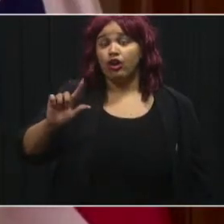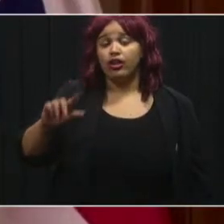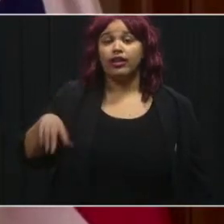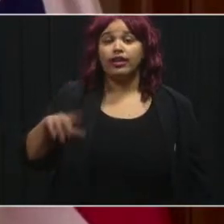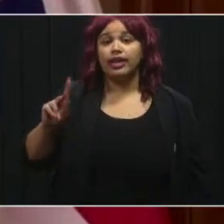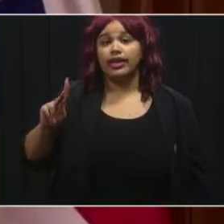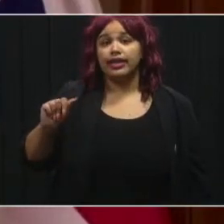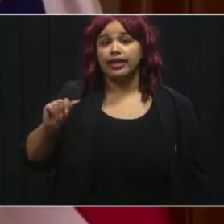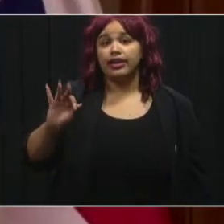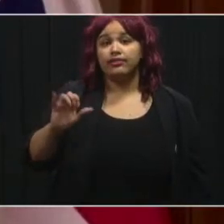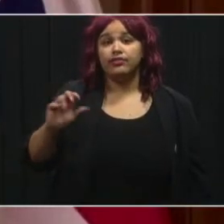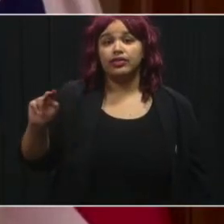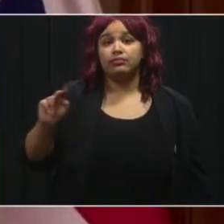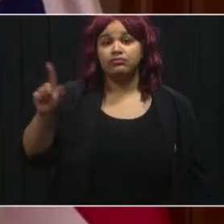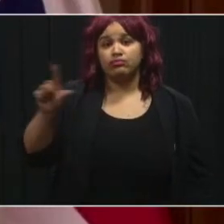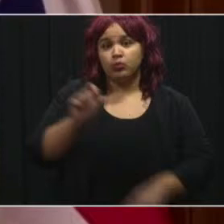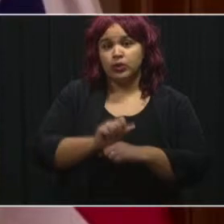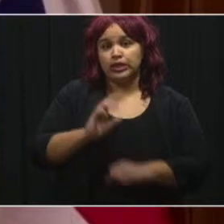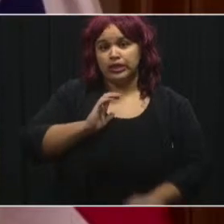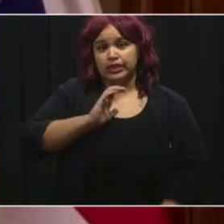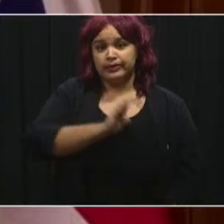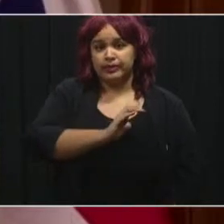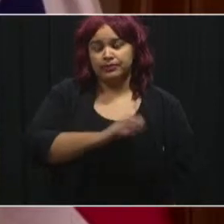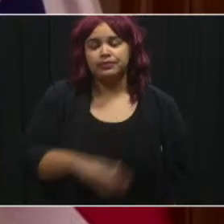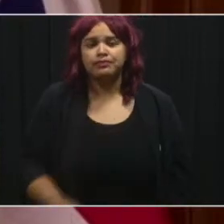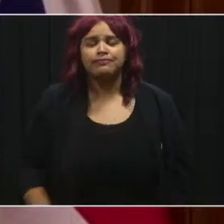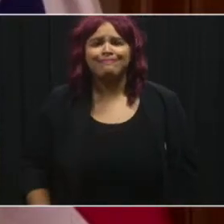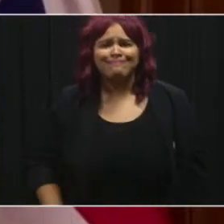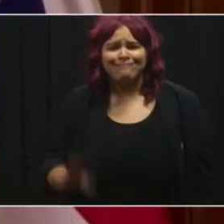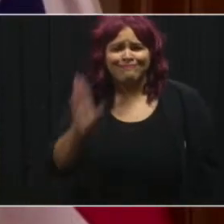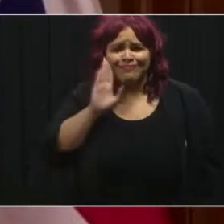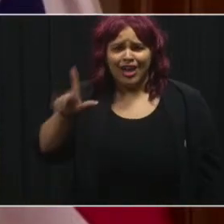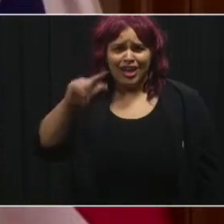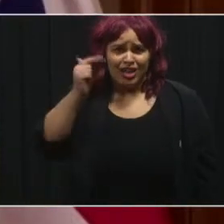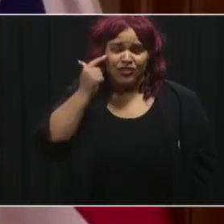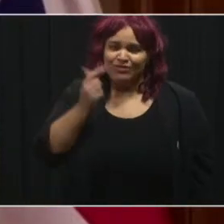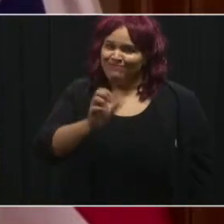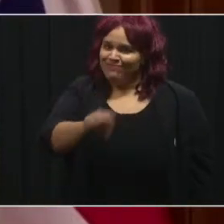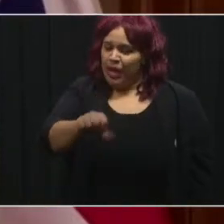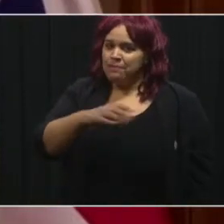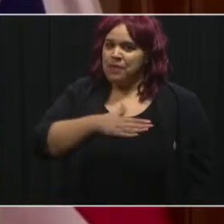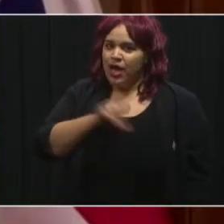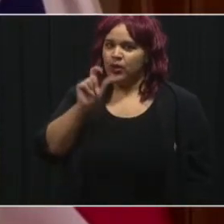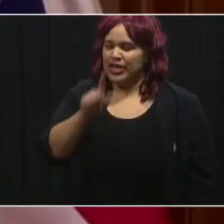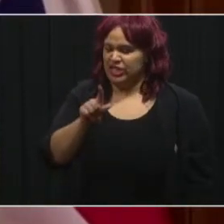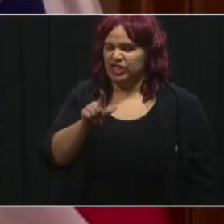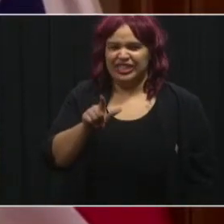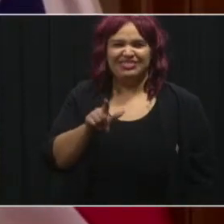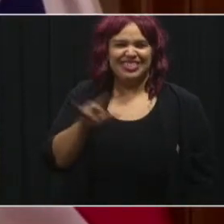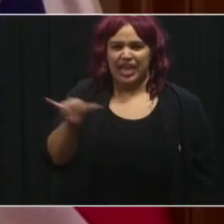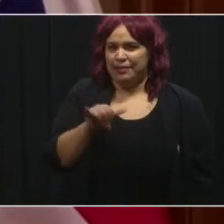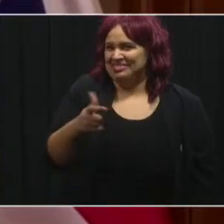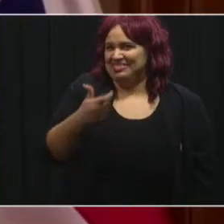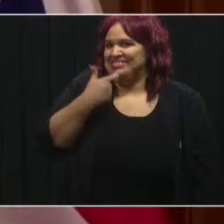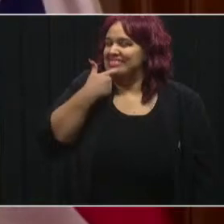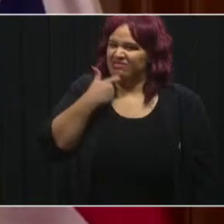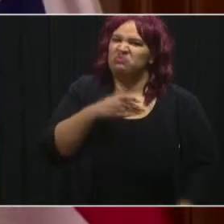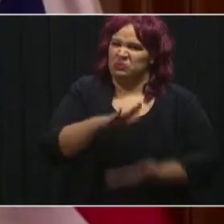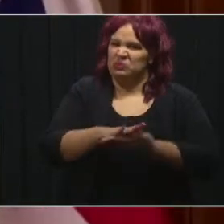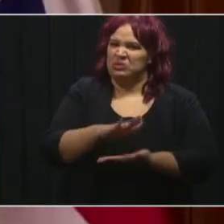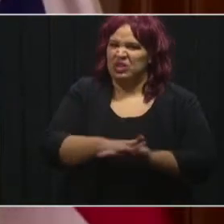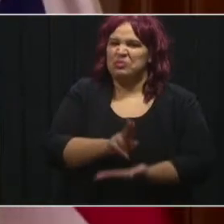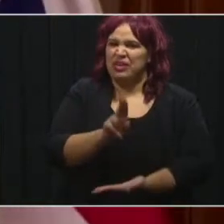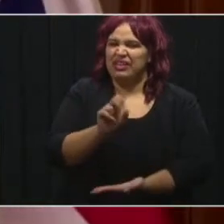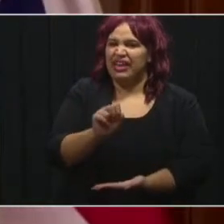Yes, my question kind of revolves around the same thing about the school bus shortage. And I know here around our area at